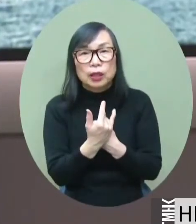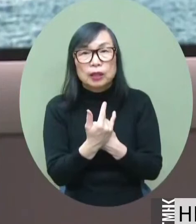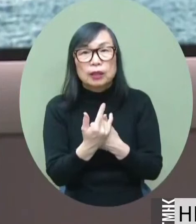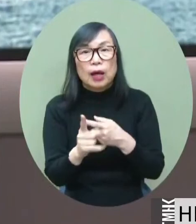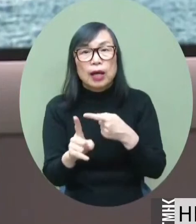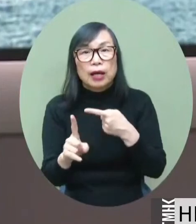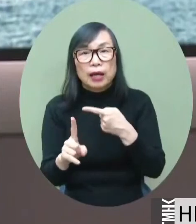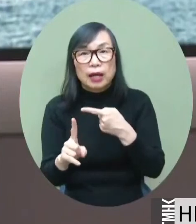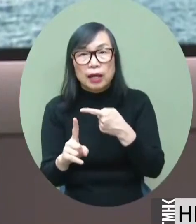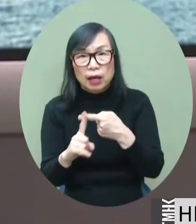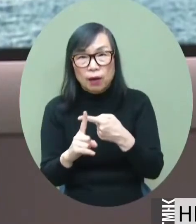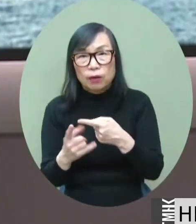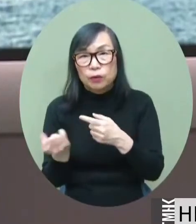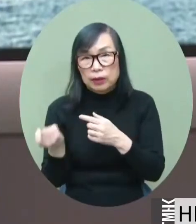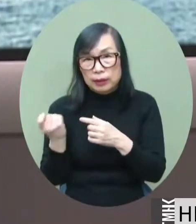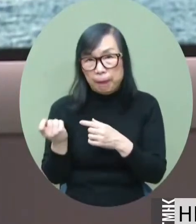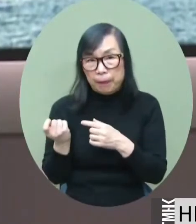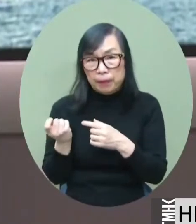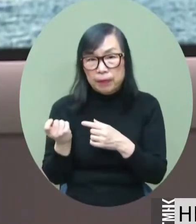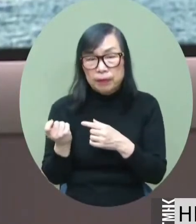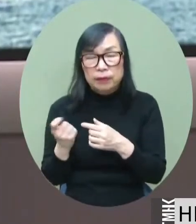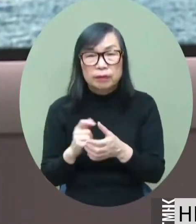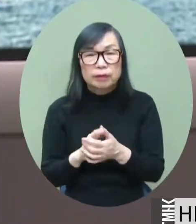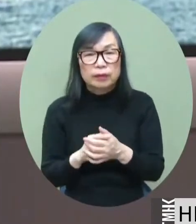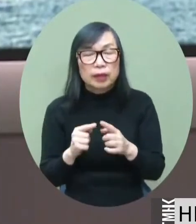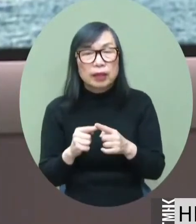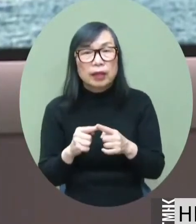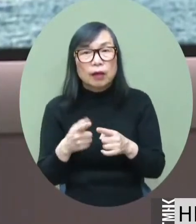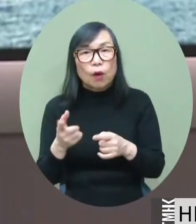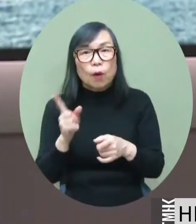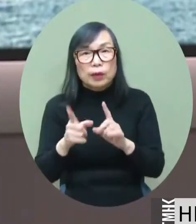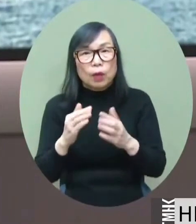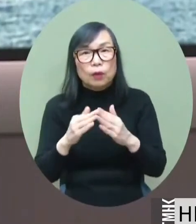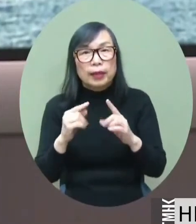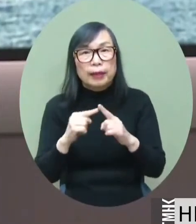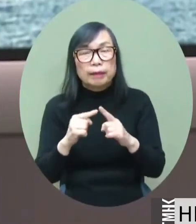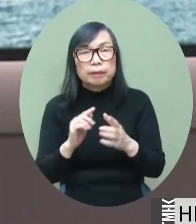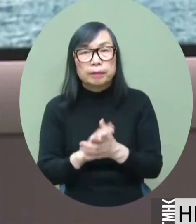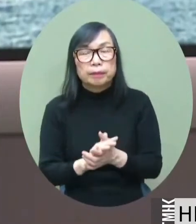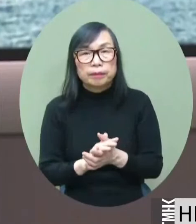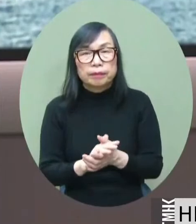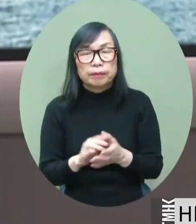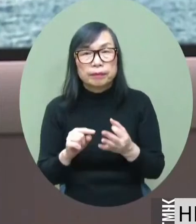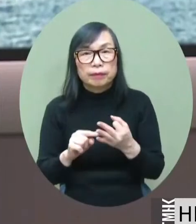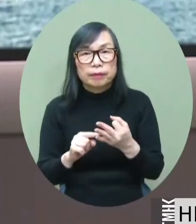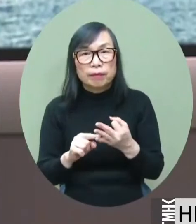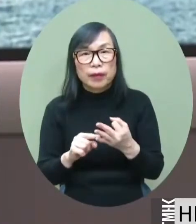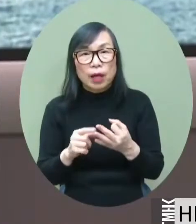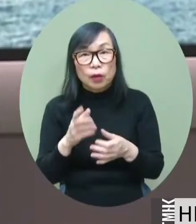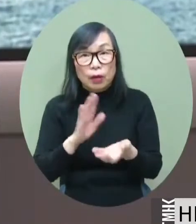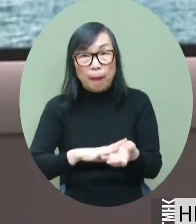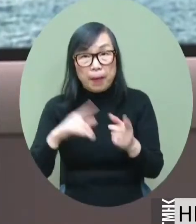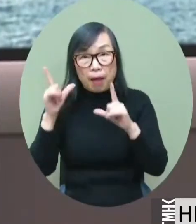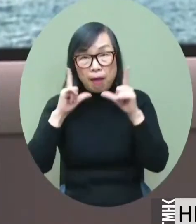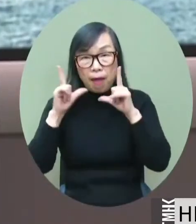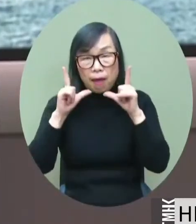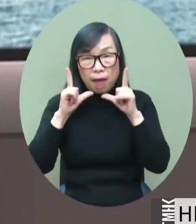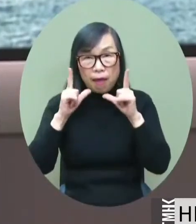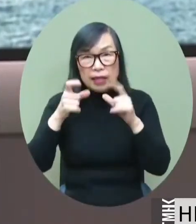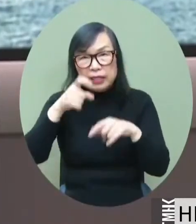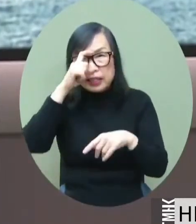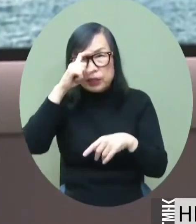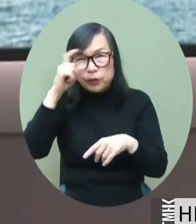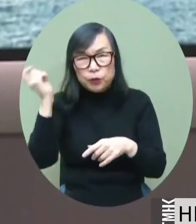off. So you're not just not protecting yourself, you're endangering people around you and even your family